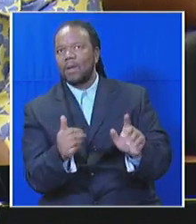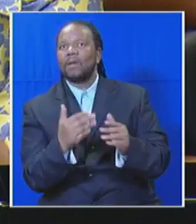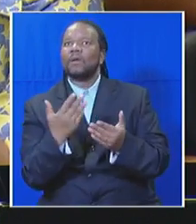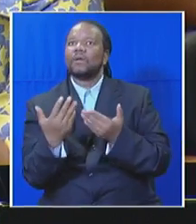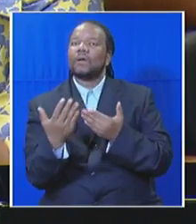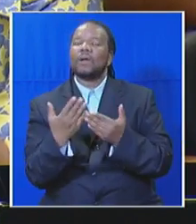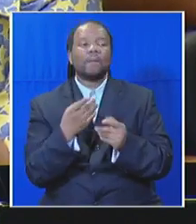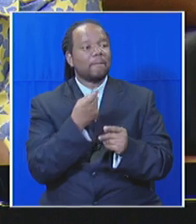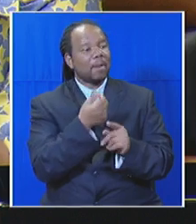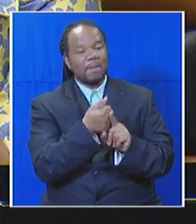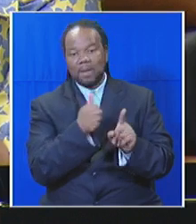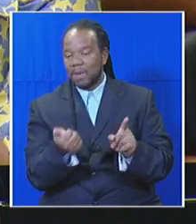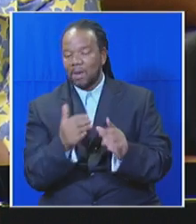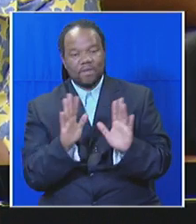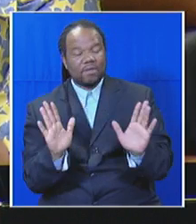your back? seat.